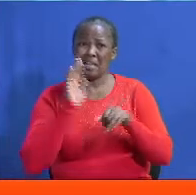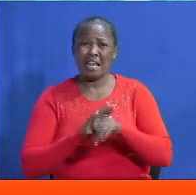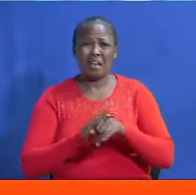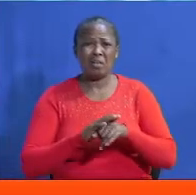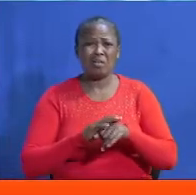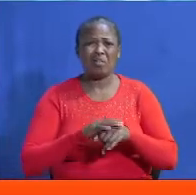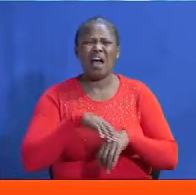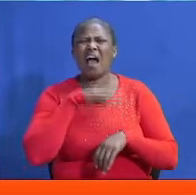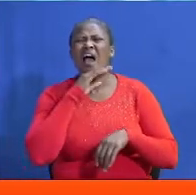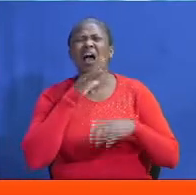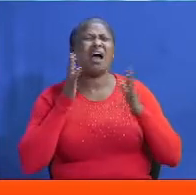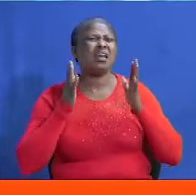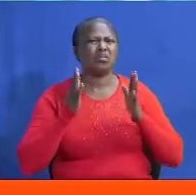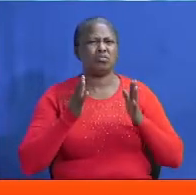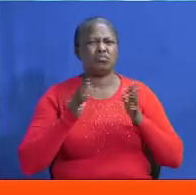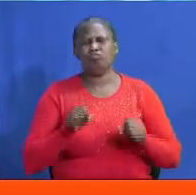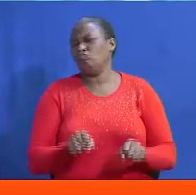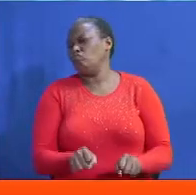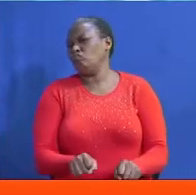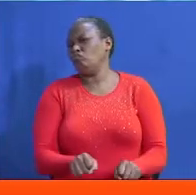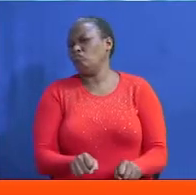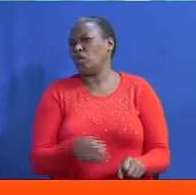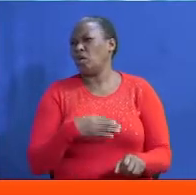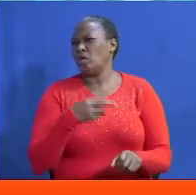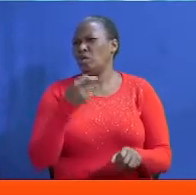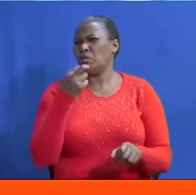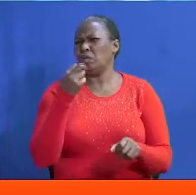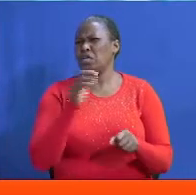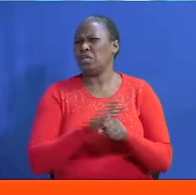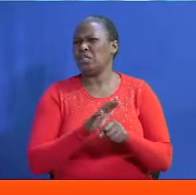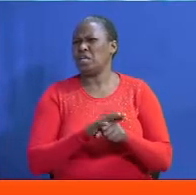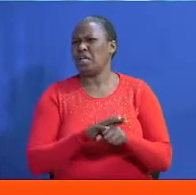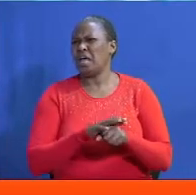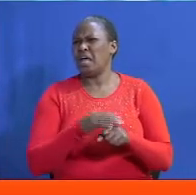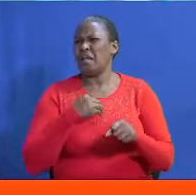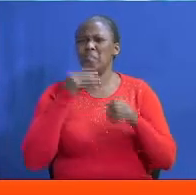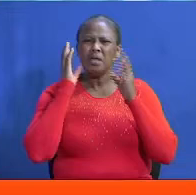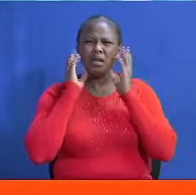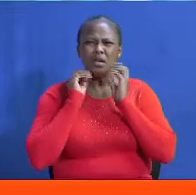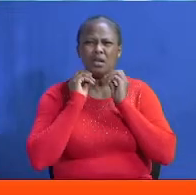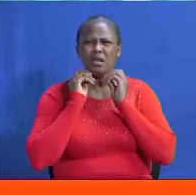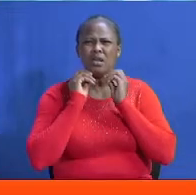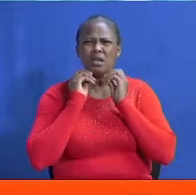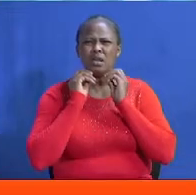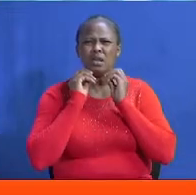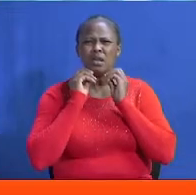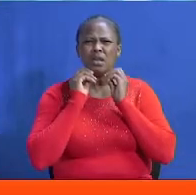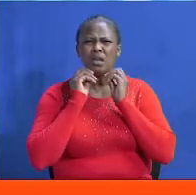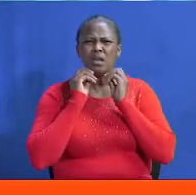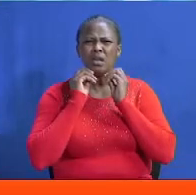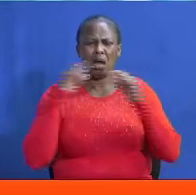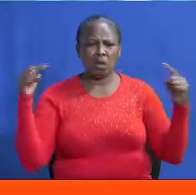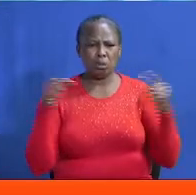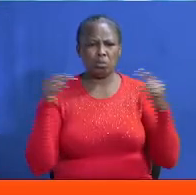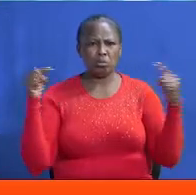don't know. It's something, okay. I saw a lot of, I experienced post-election violence firsthand.